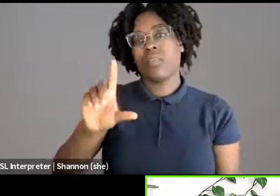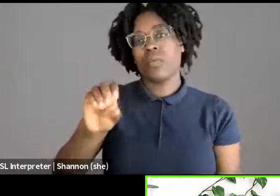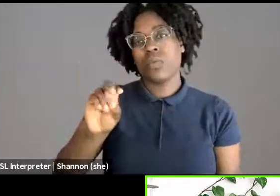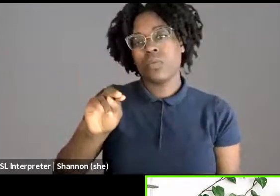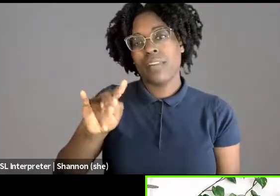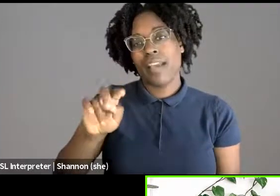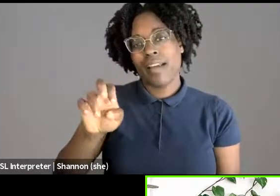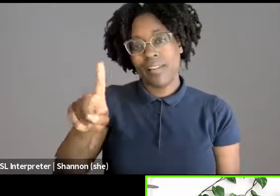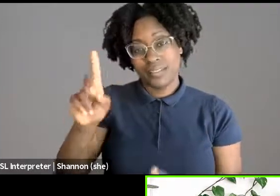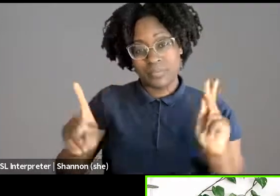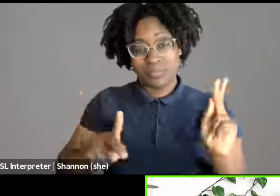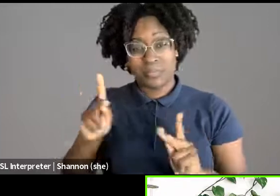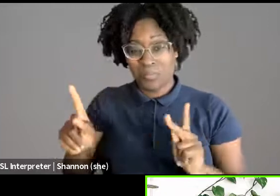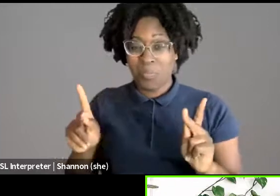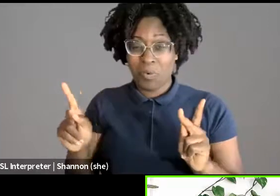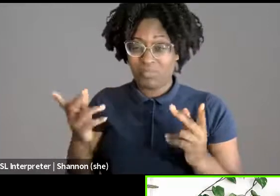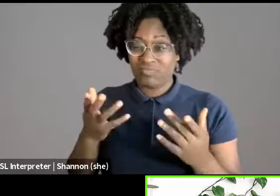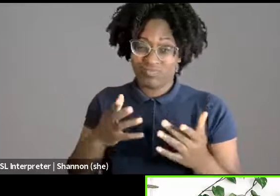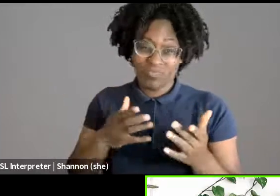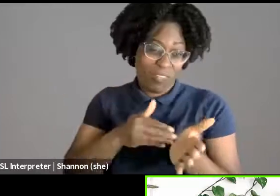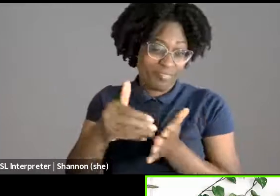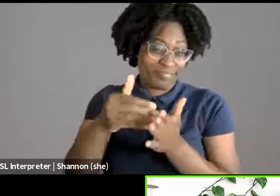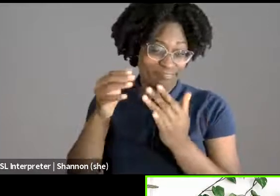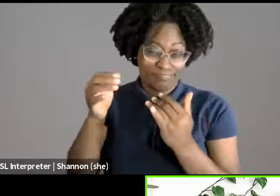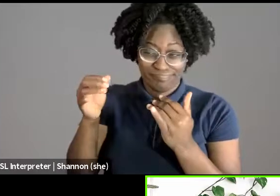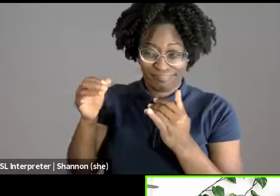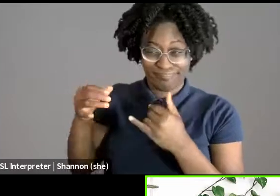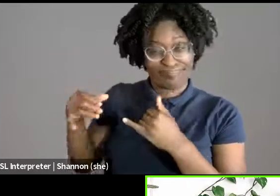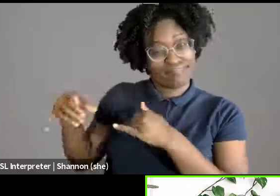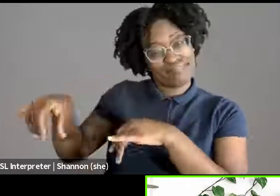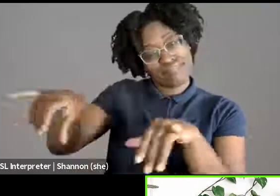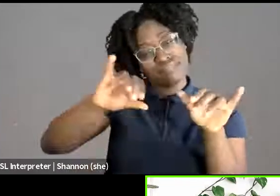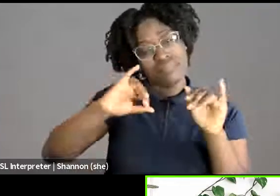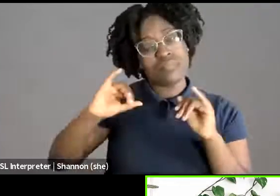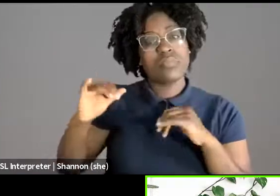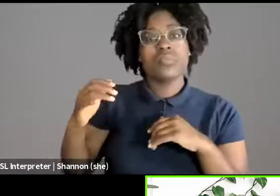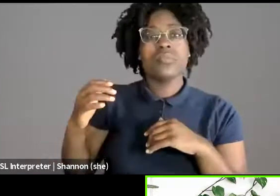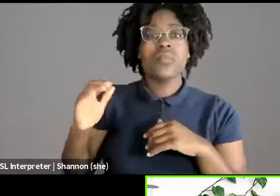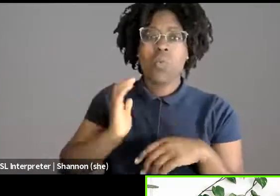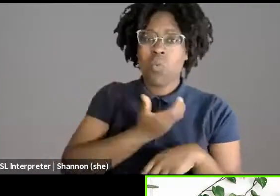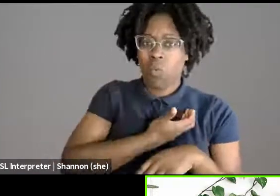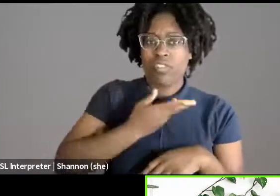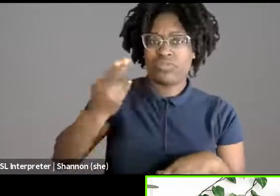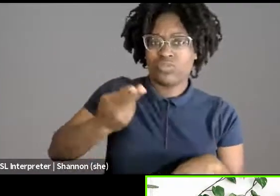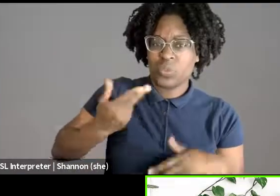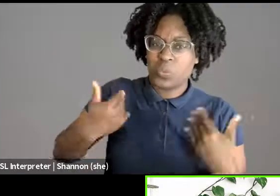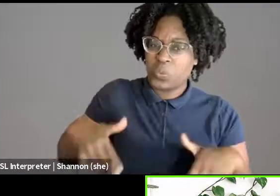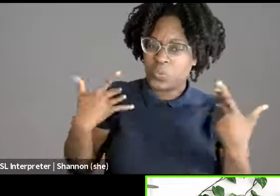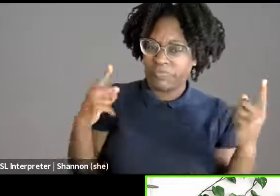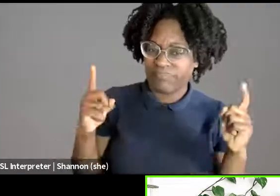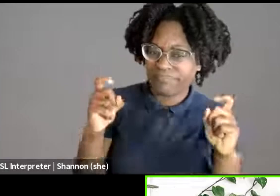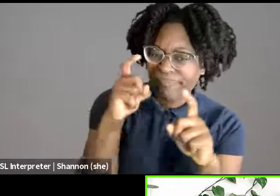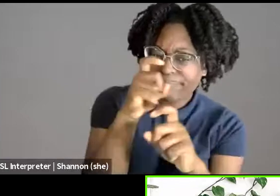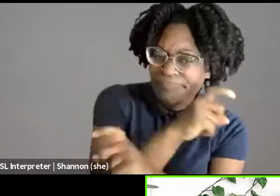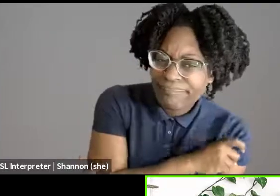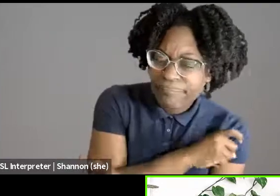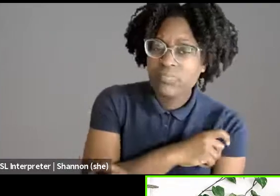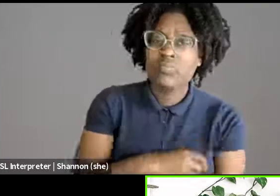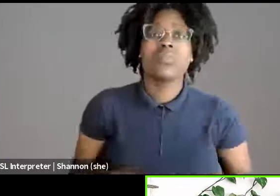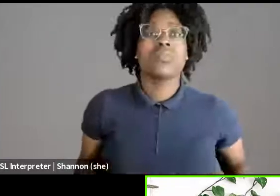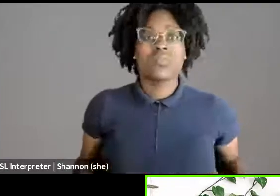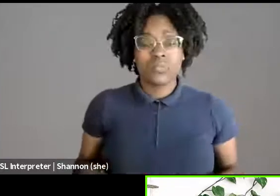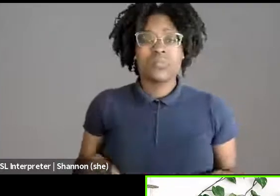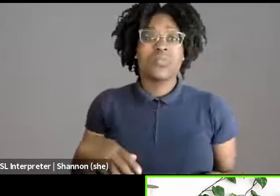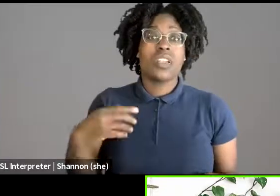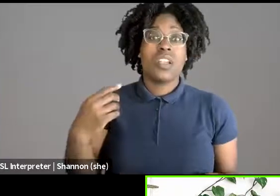they're lengthy to explain. I can say in brief that colonization and genocide have both shaped my life in